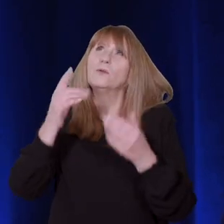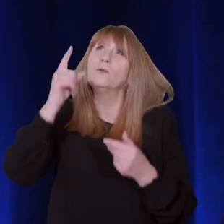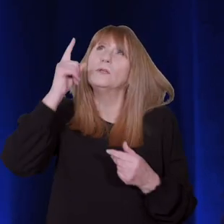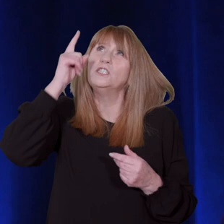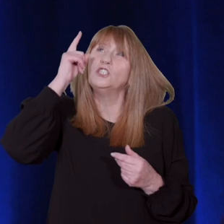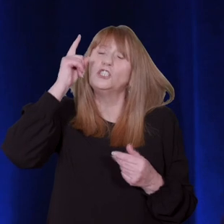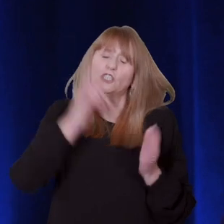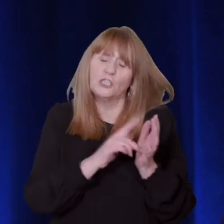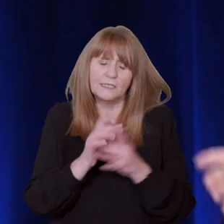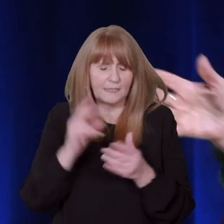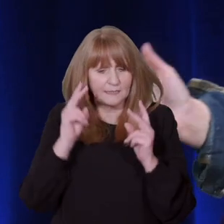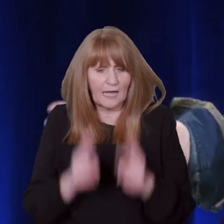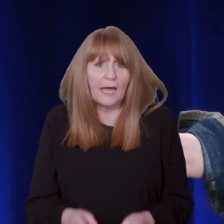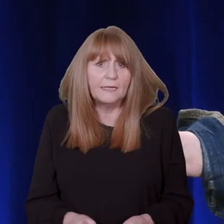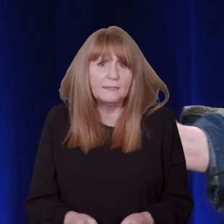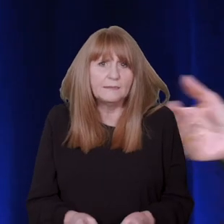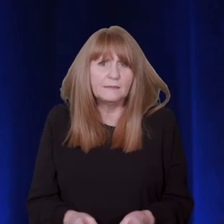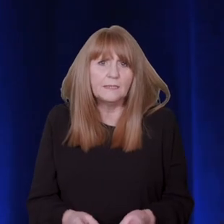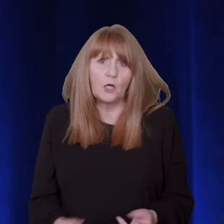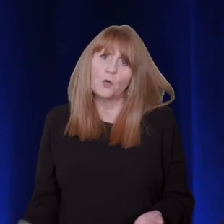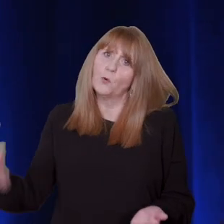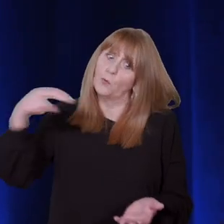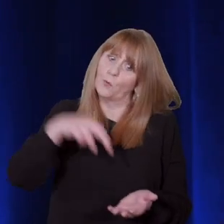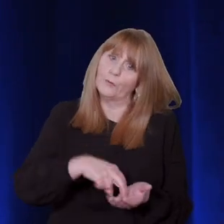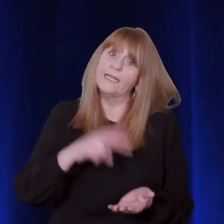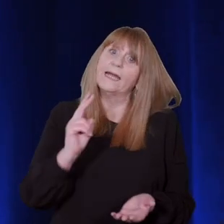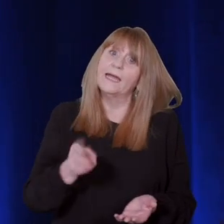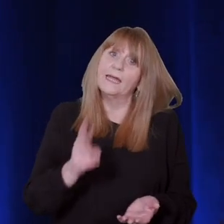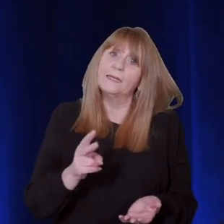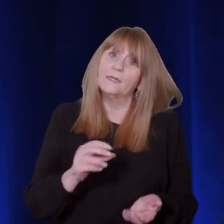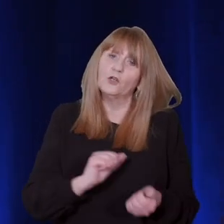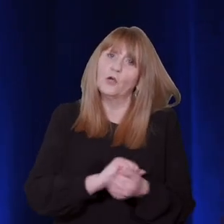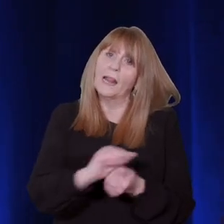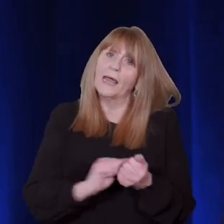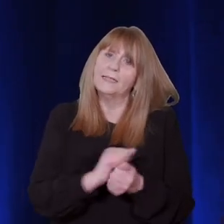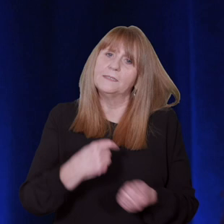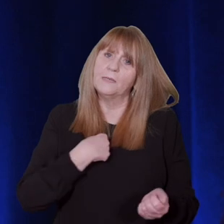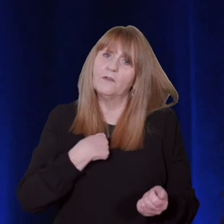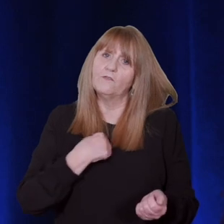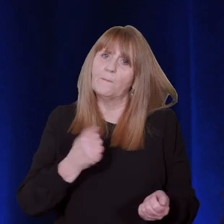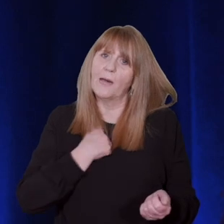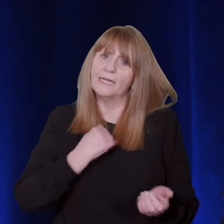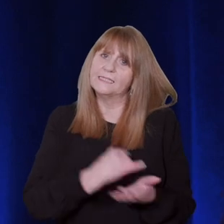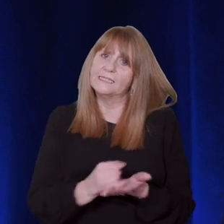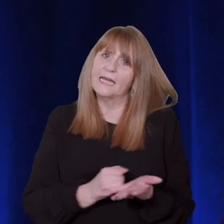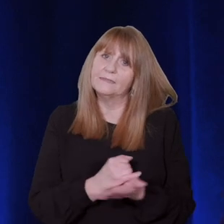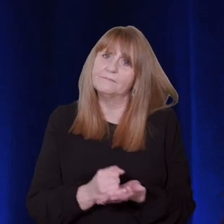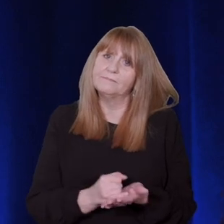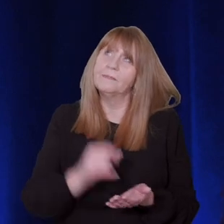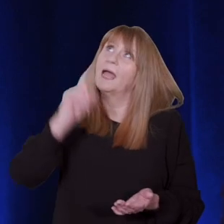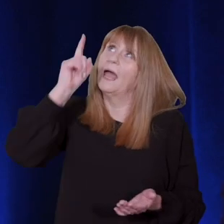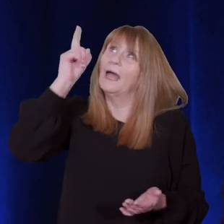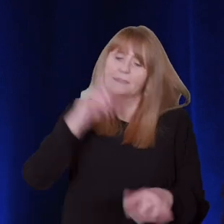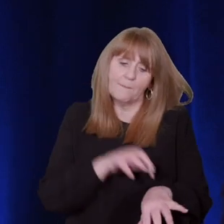died. He rose again to cleanse me of my sin. His blood was